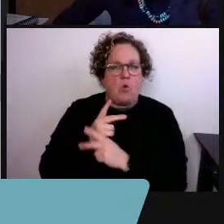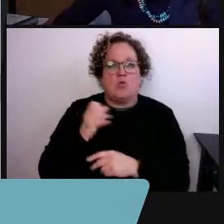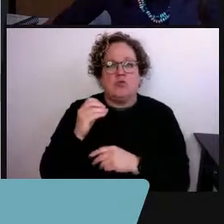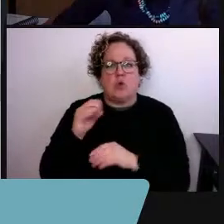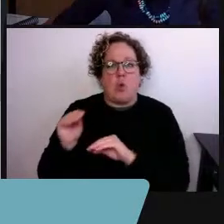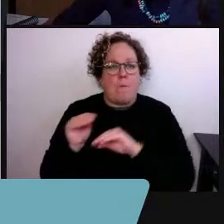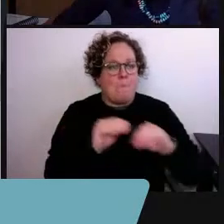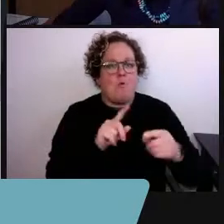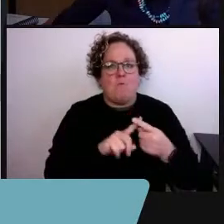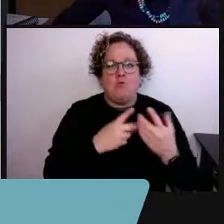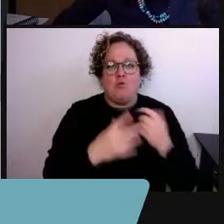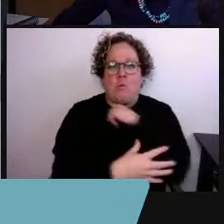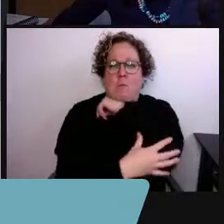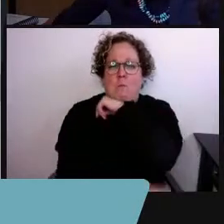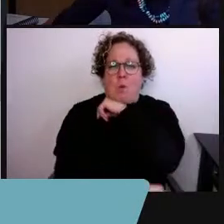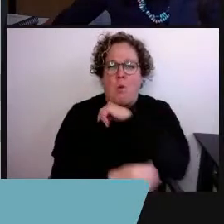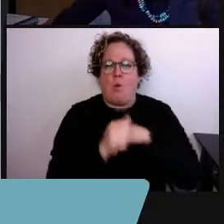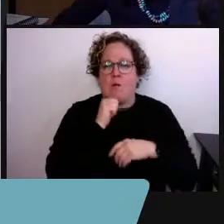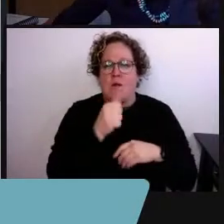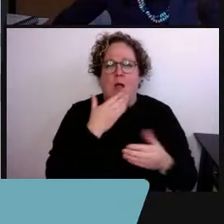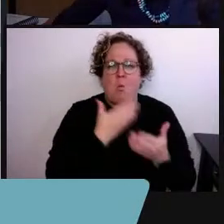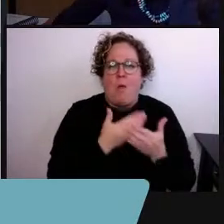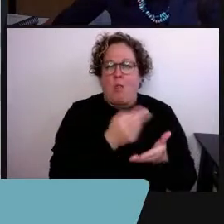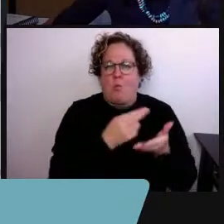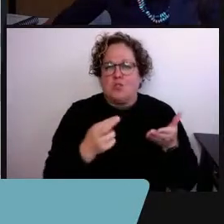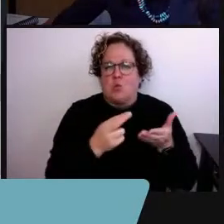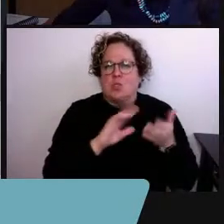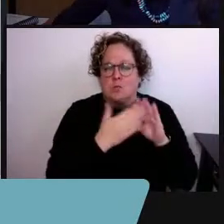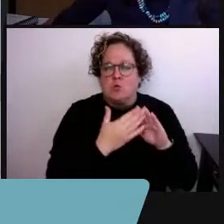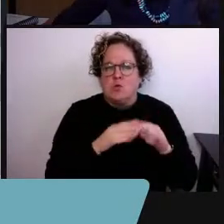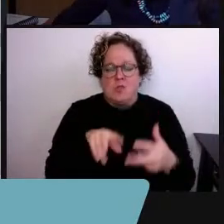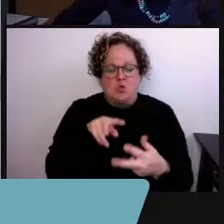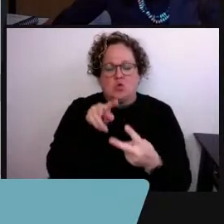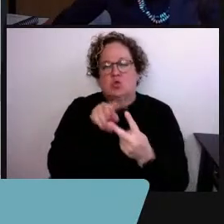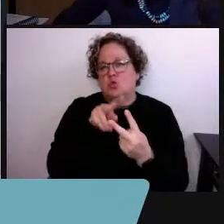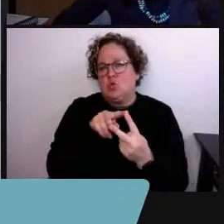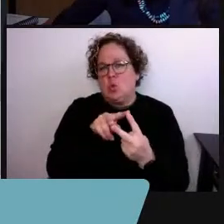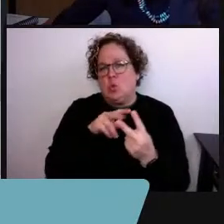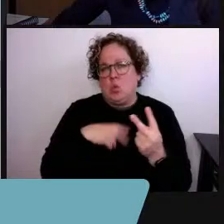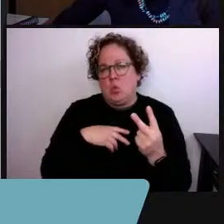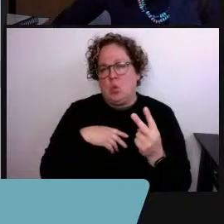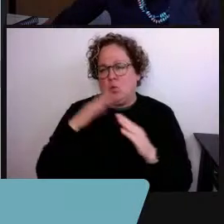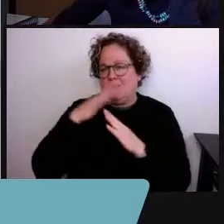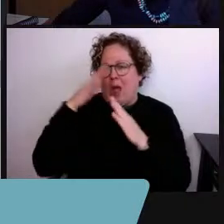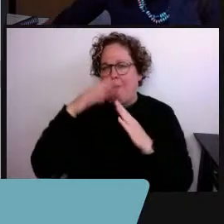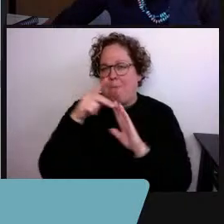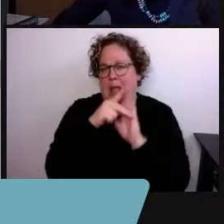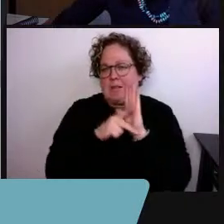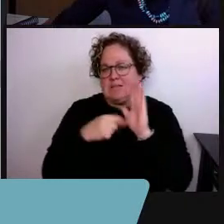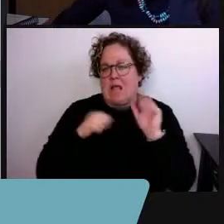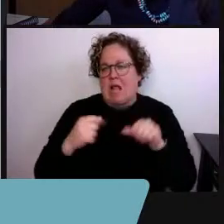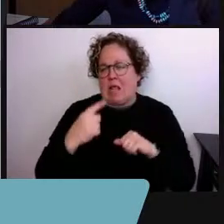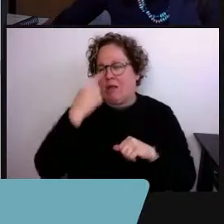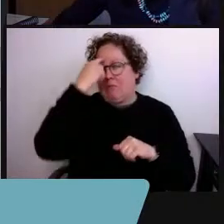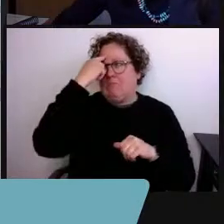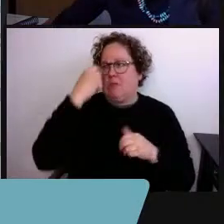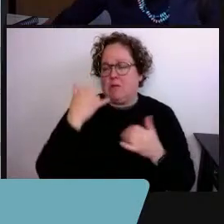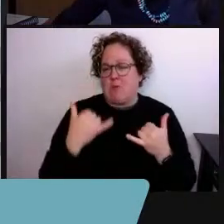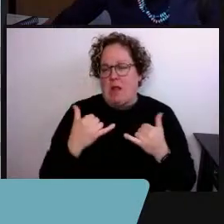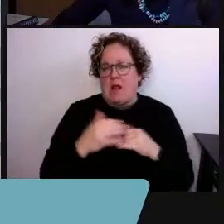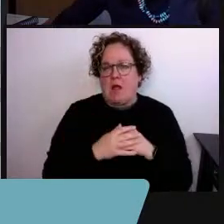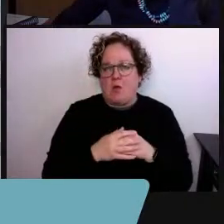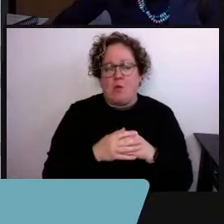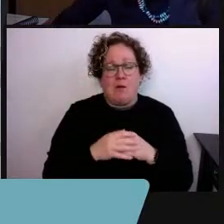under-resourced communities. So those are the two that at least pop up in the top of my mind right now. I mean, there's a host of